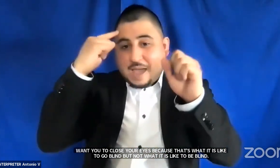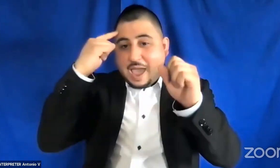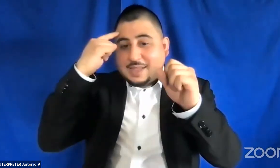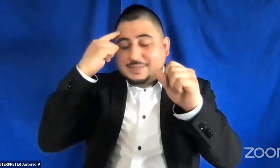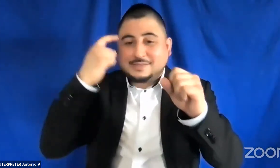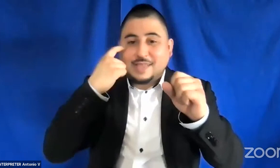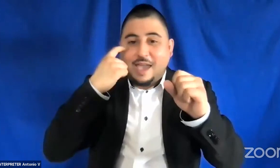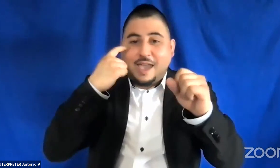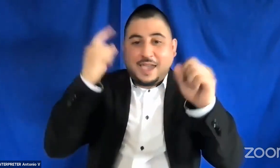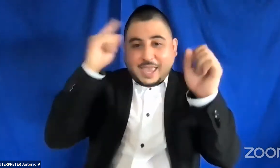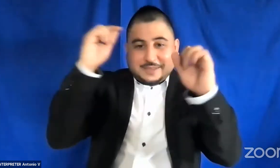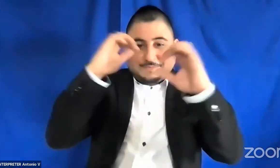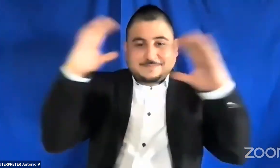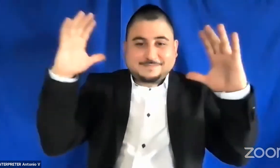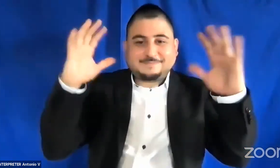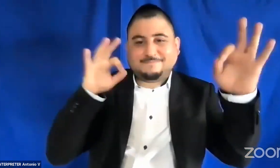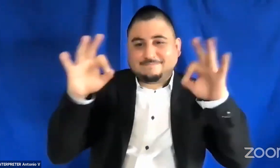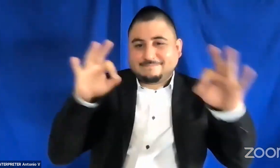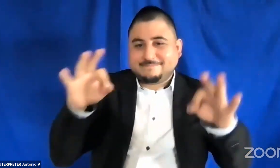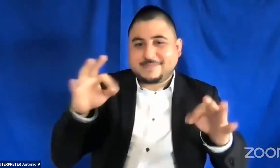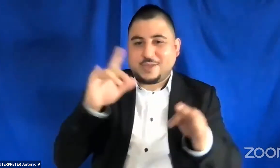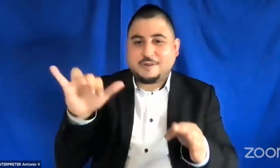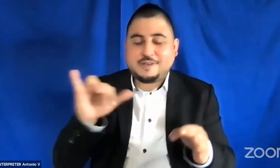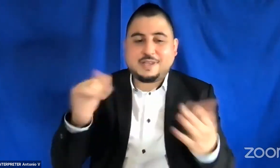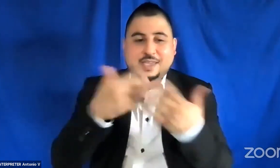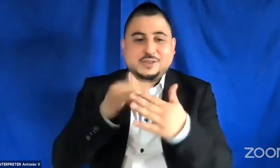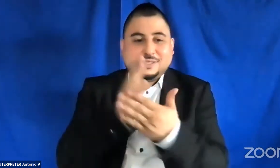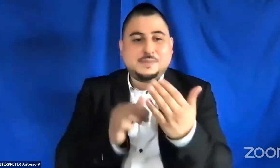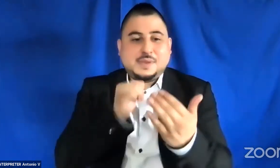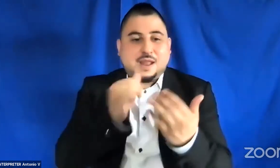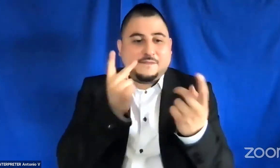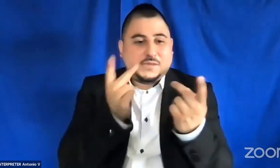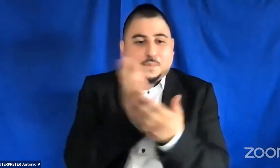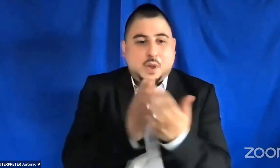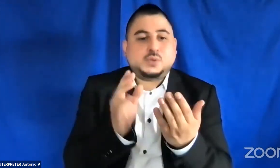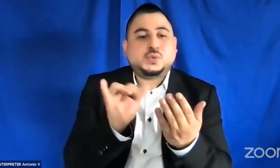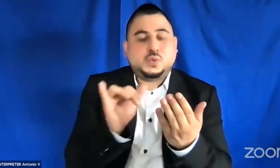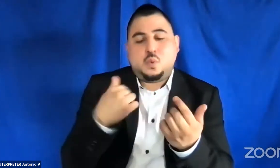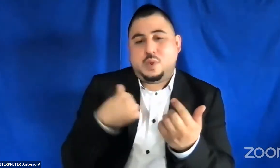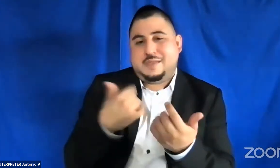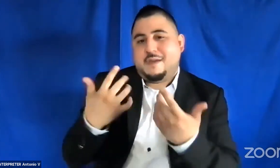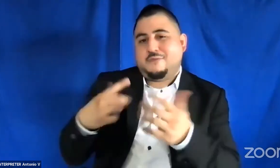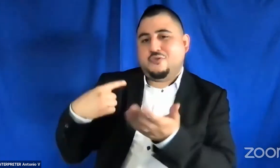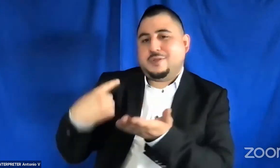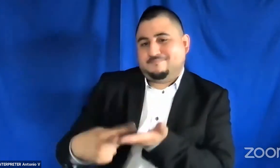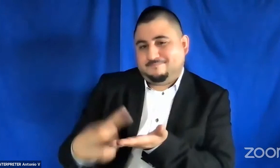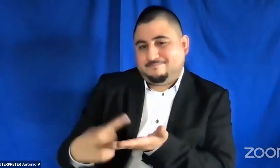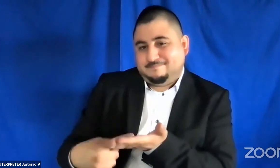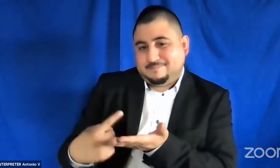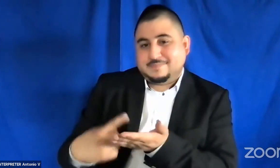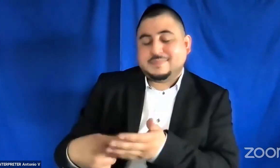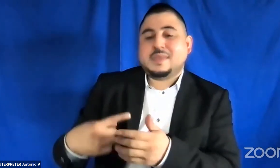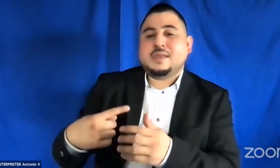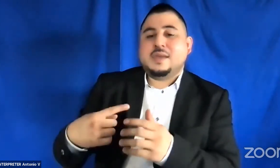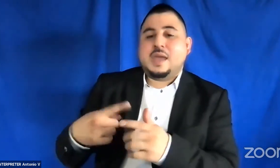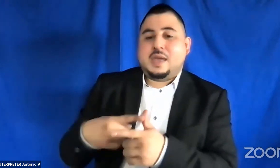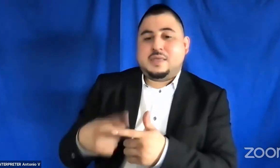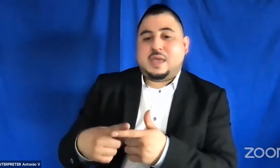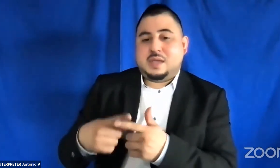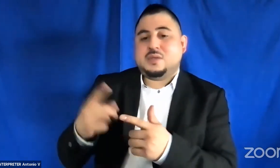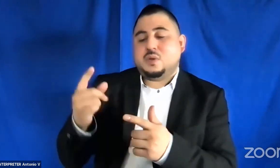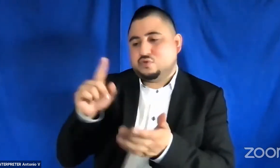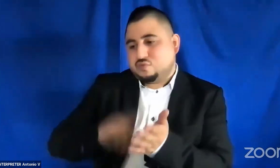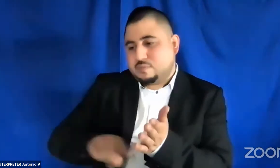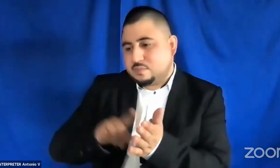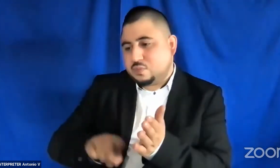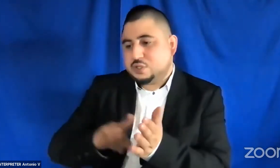as I describe the experience. And what I'd like to do is integrate some of the non-visual components that we've talked to automobile manufacturers, researchers